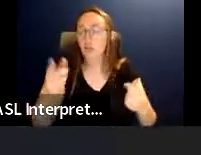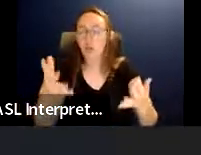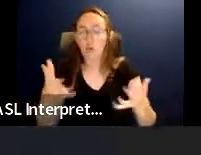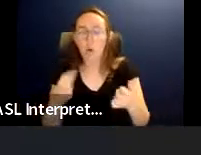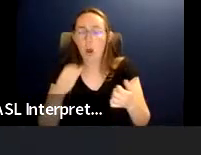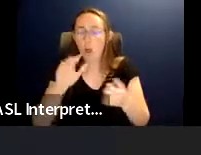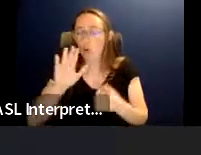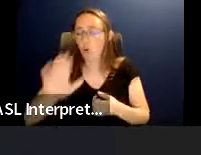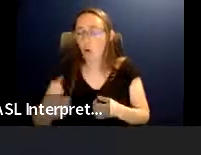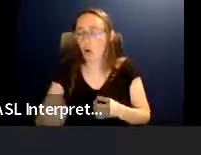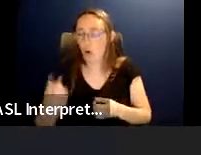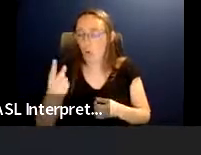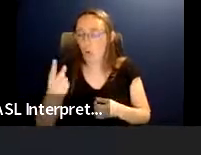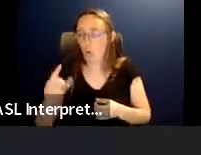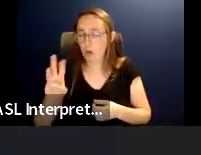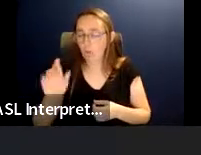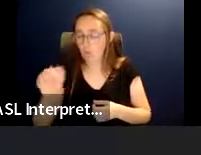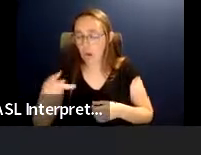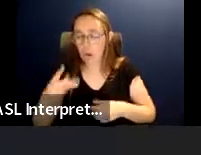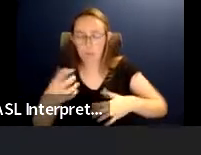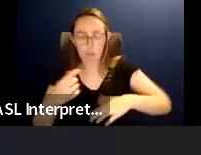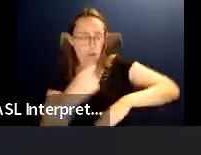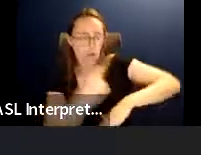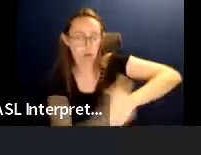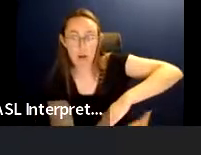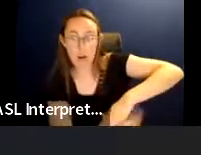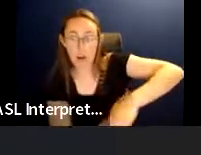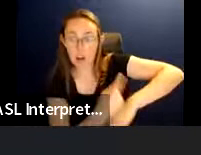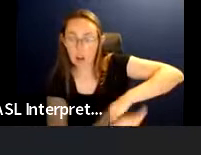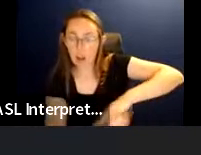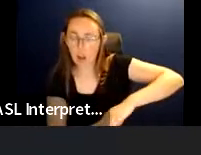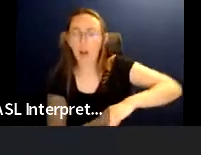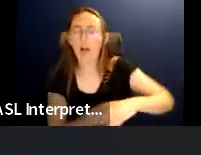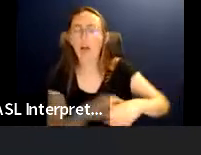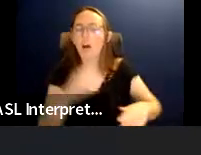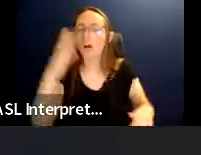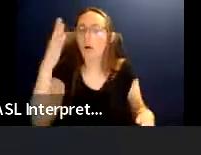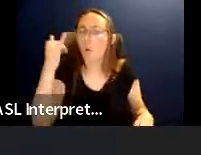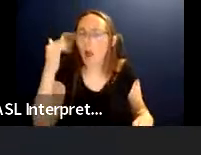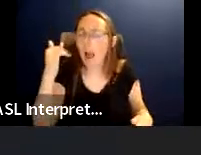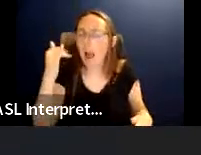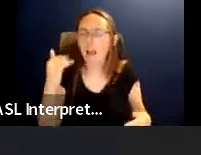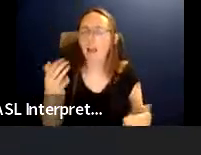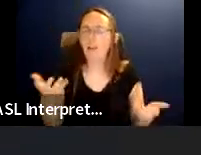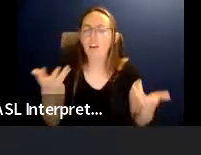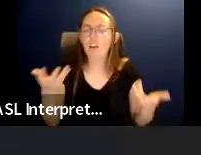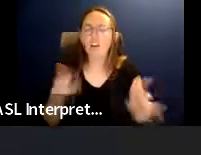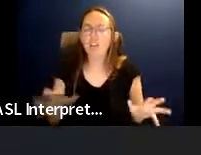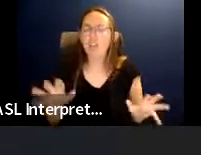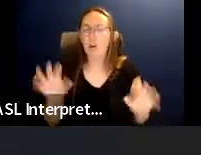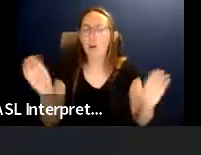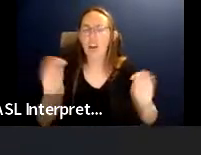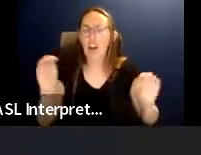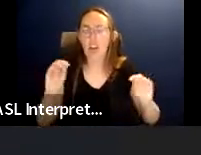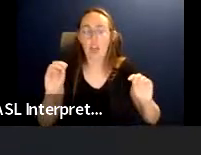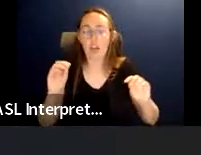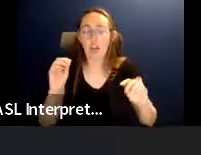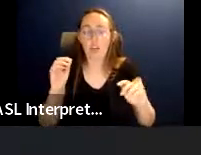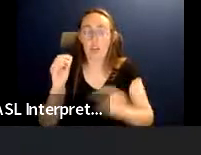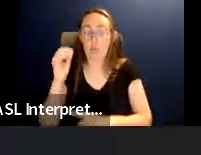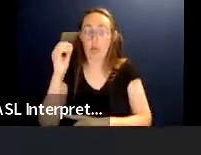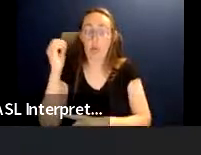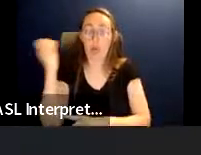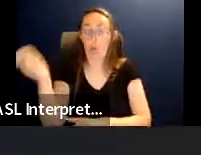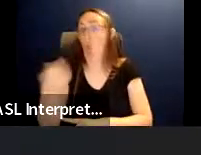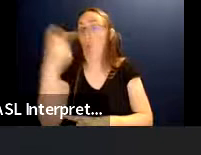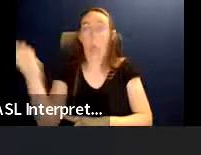and wrap that around. So the gripper loop is to keep it from things twirling around, to grip the rubber